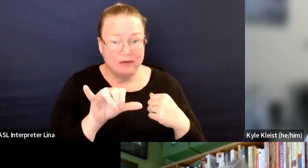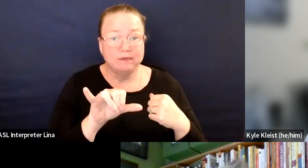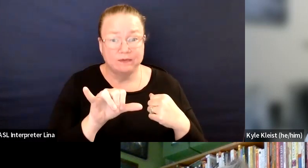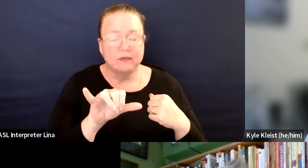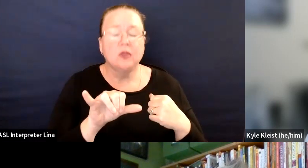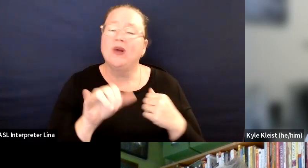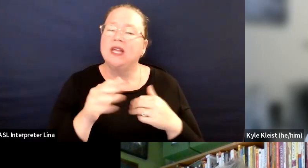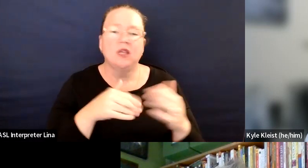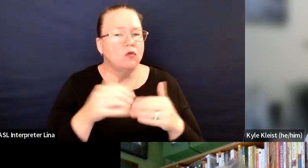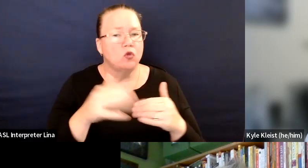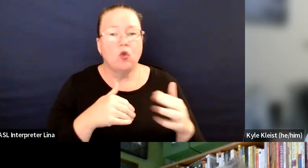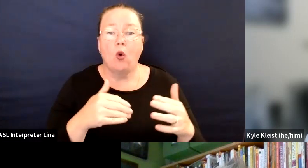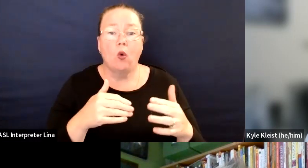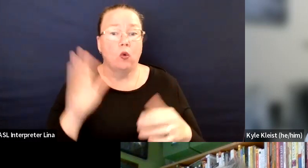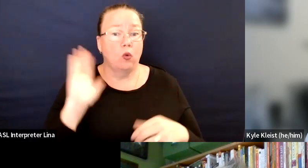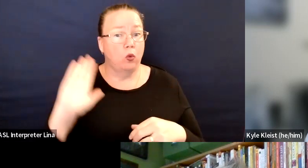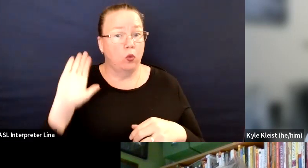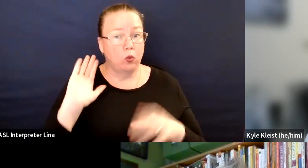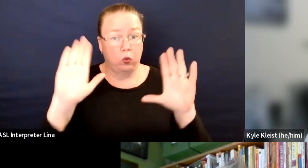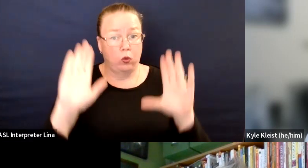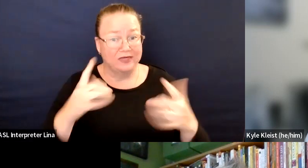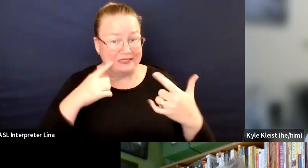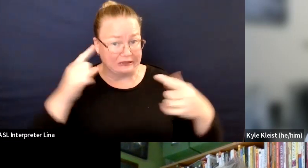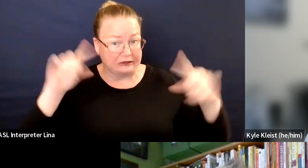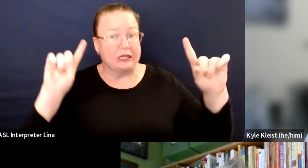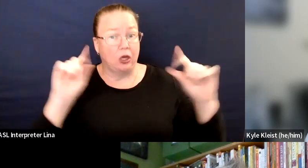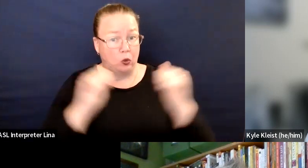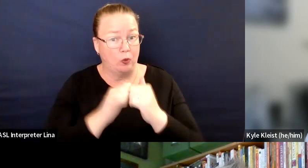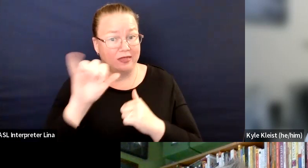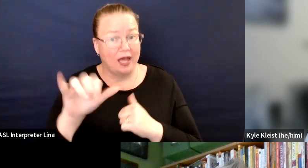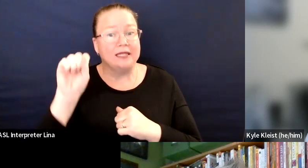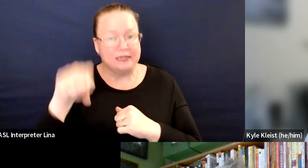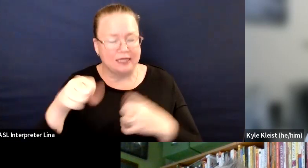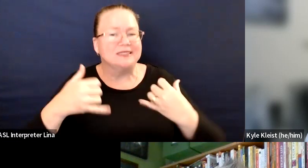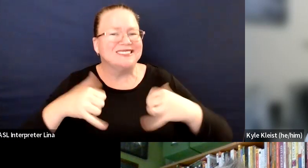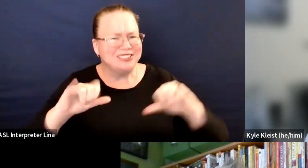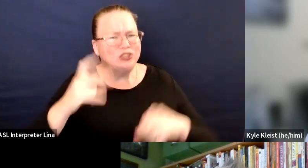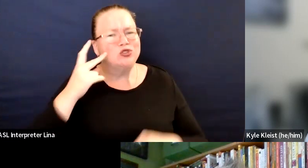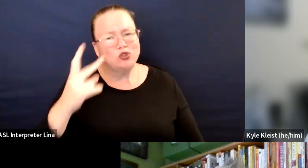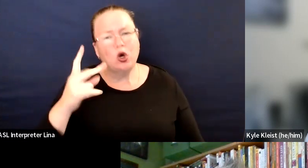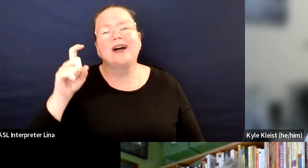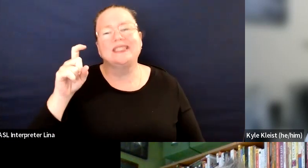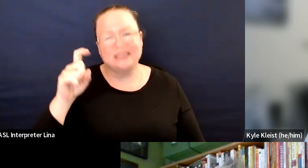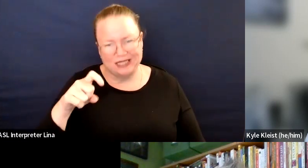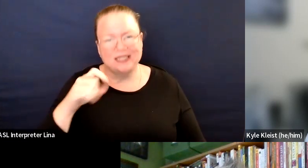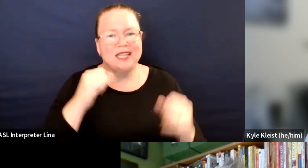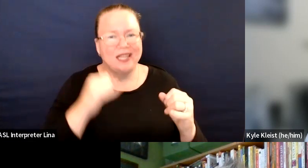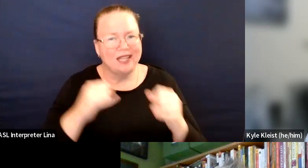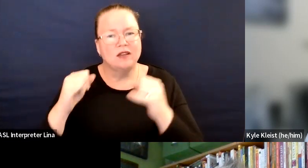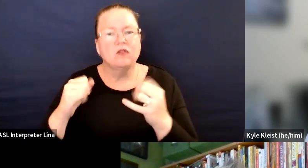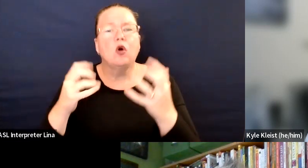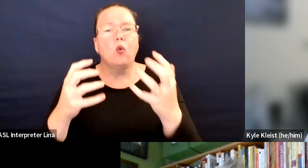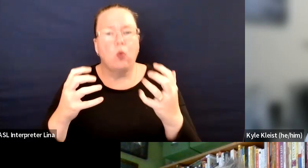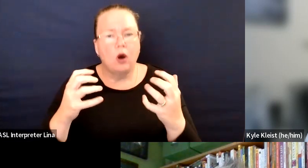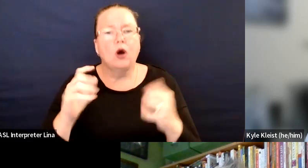So even though we had great success with it, we still saw the need of individuals wanting